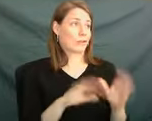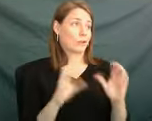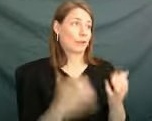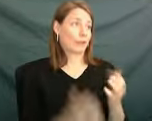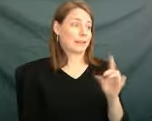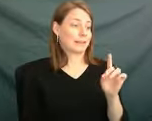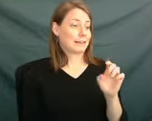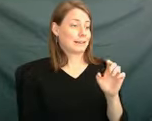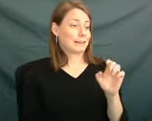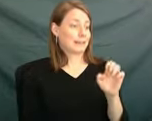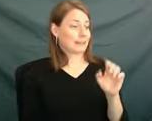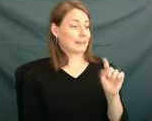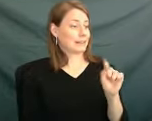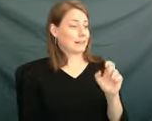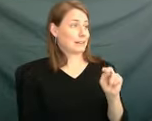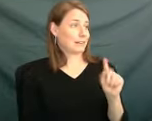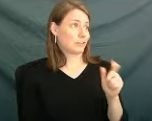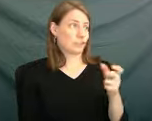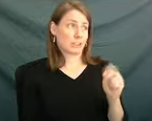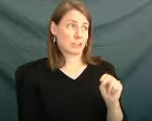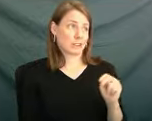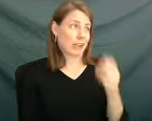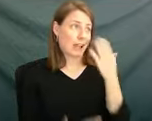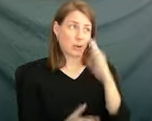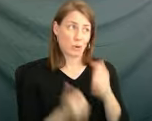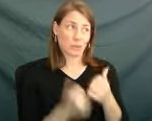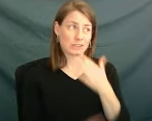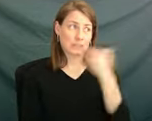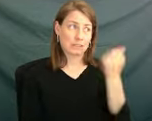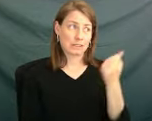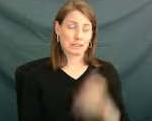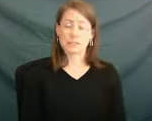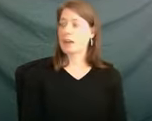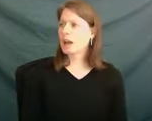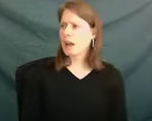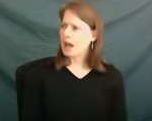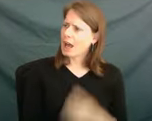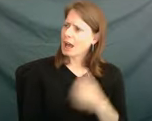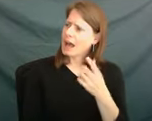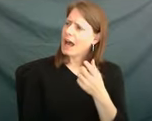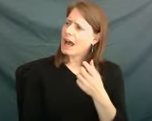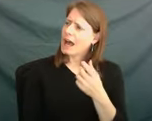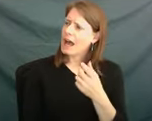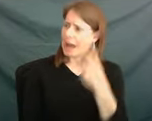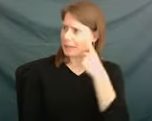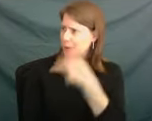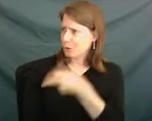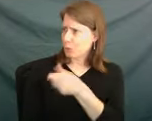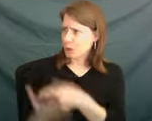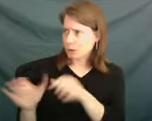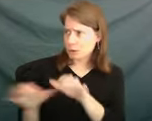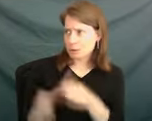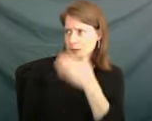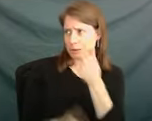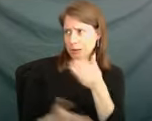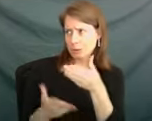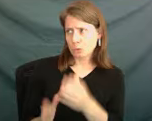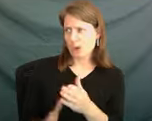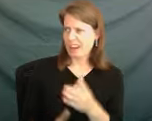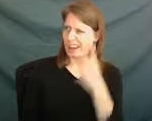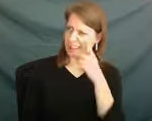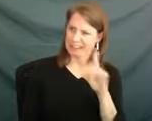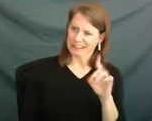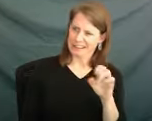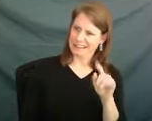putting children in detention having a pencil. Yeah. But I think having a supply and saying, yeah, you can have one, but I want a deposit. Yeah, which